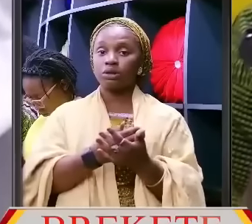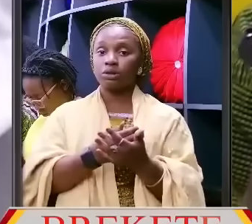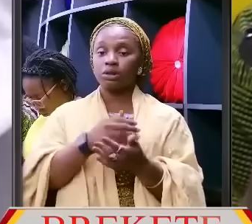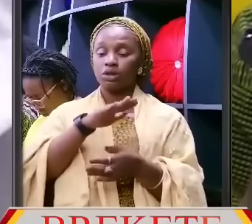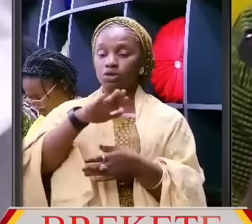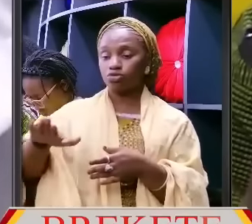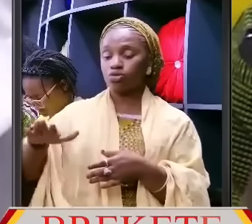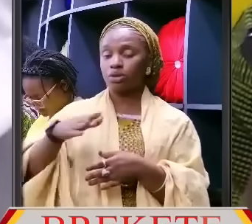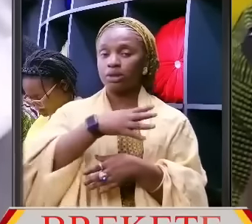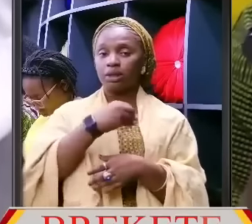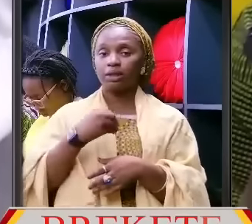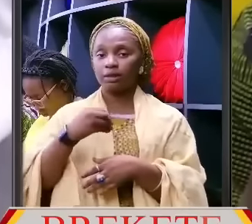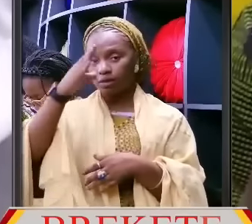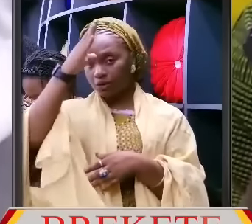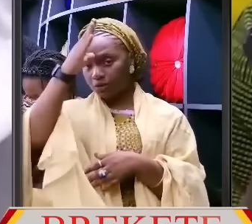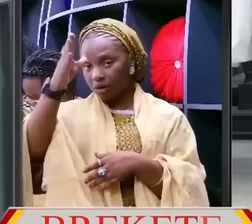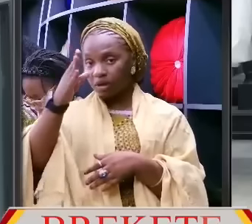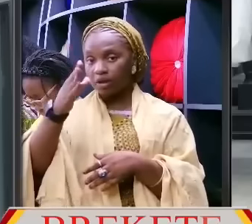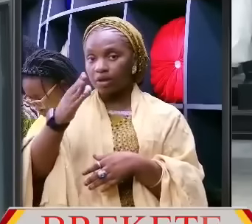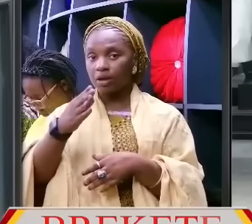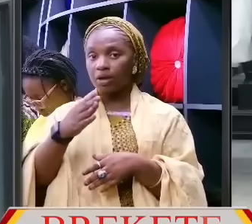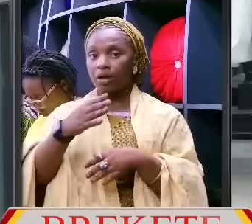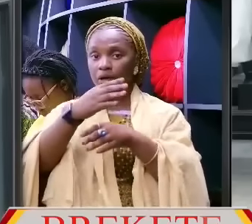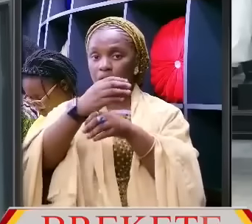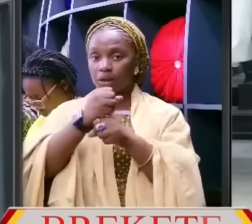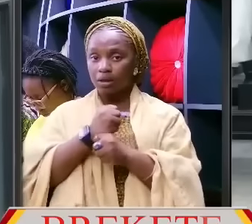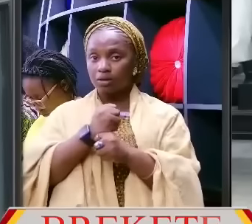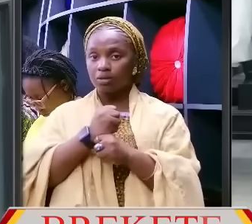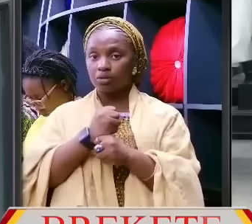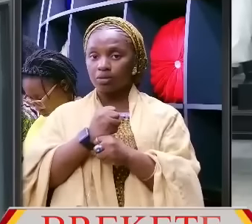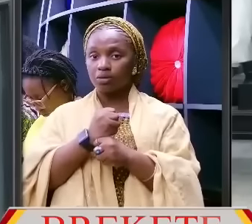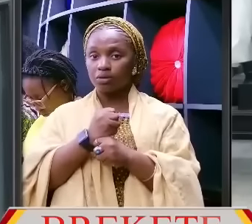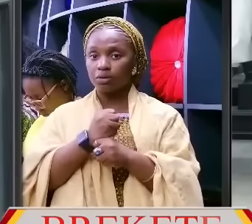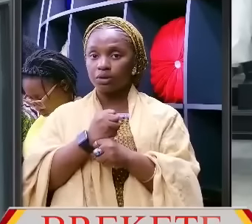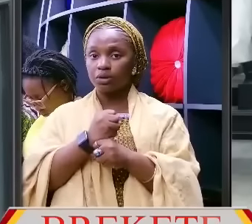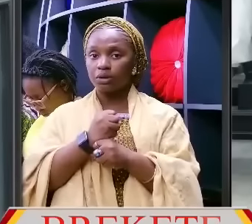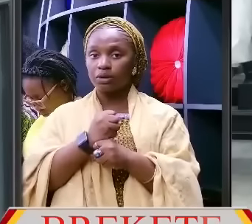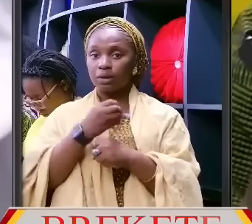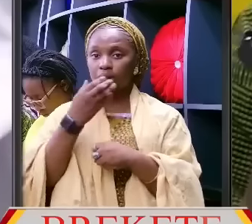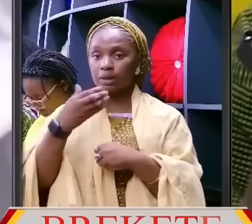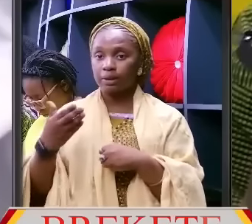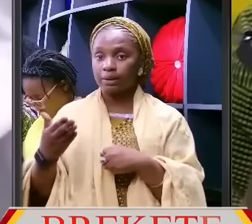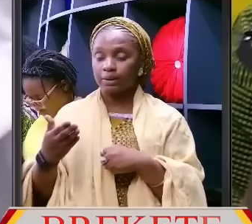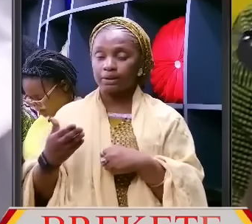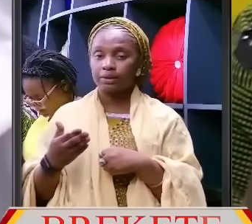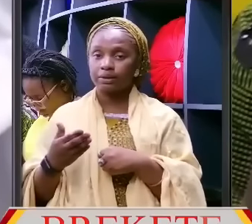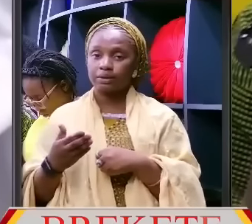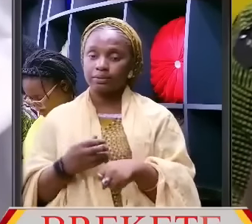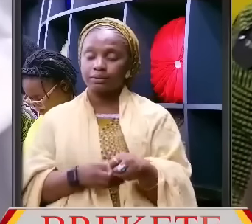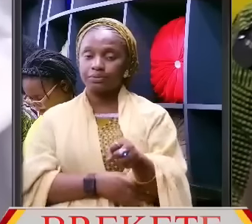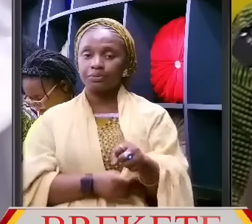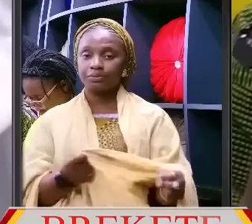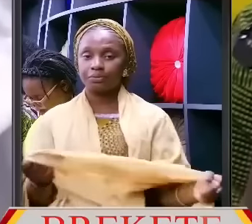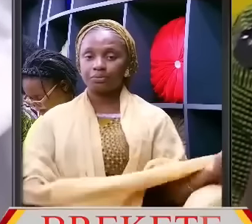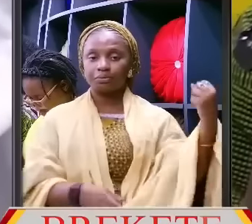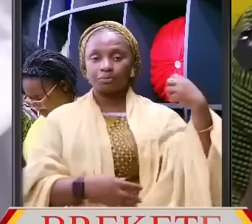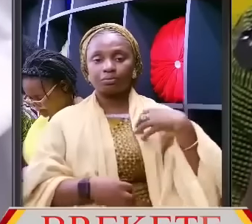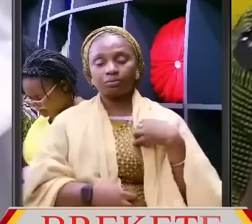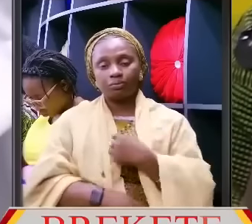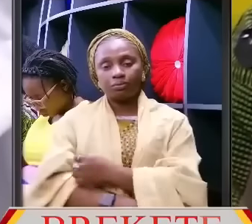That's what it's supposed to be. Not to tell the chief that you're a criminal, person will not get out to sleep. Not say to be a criminal, very easy for